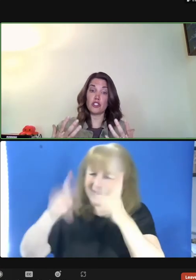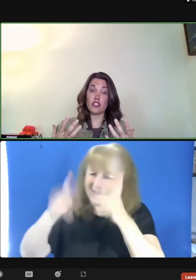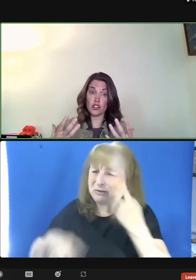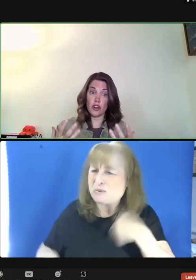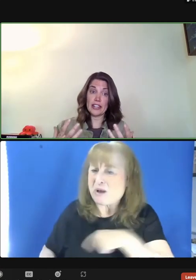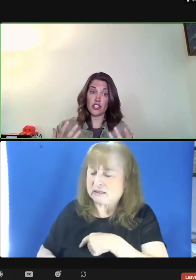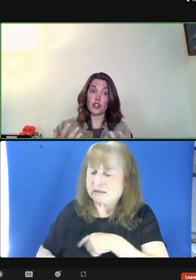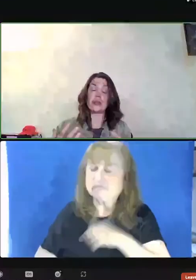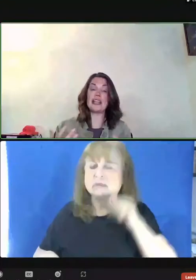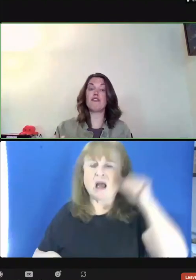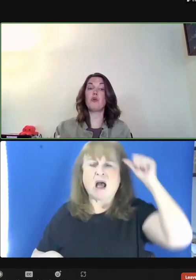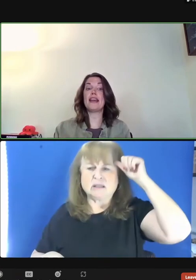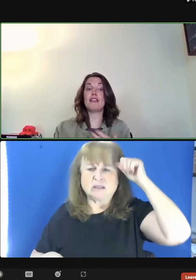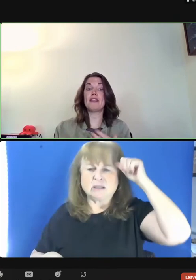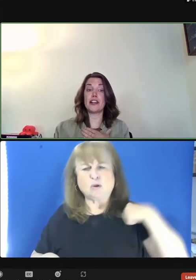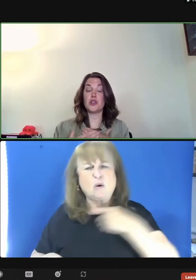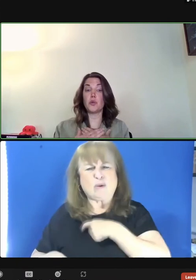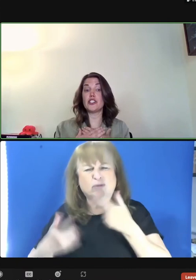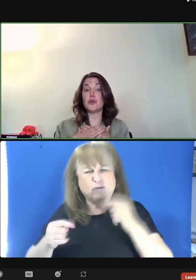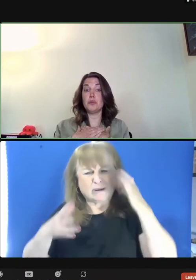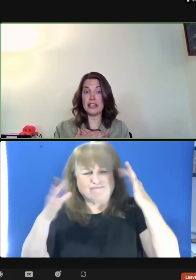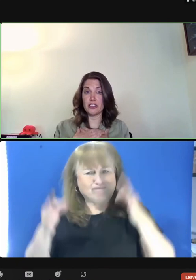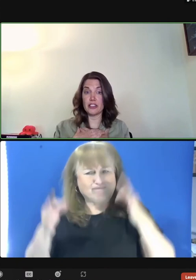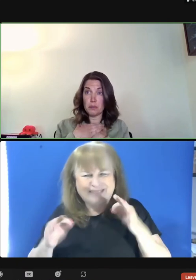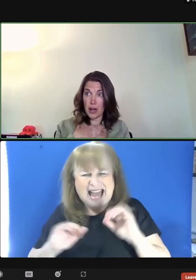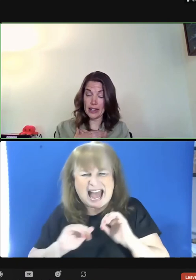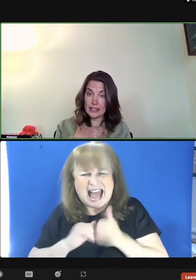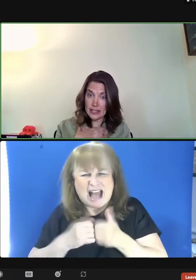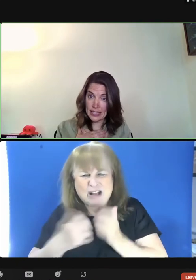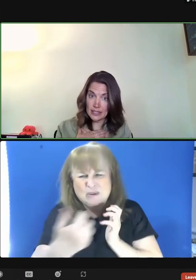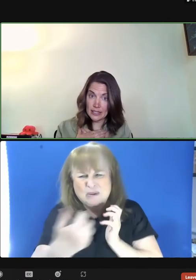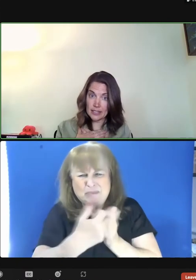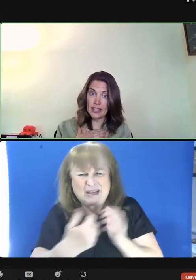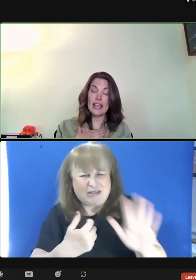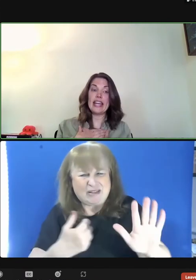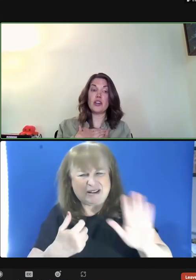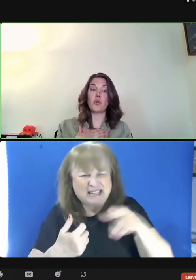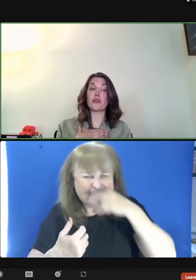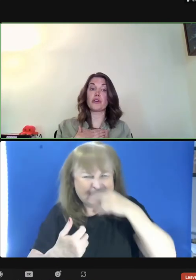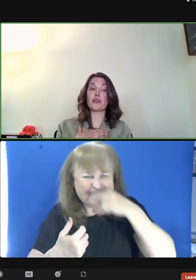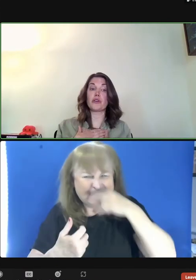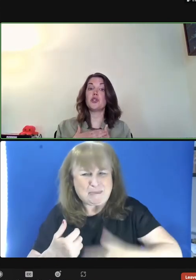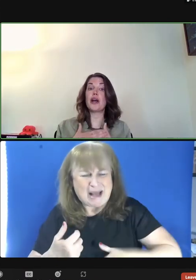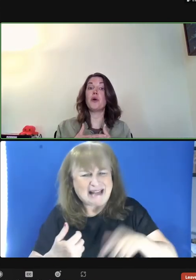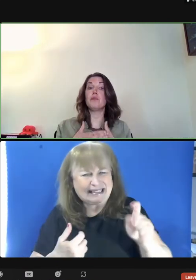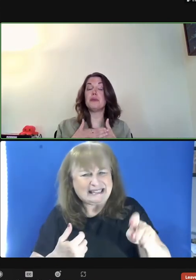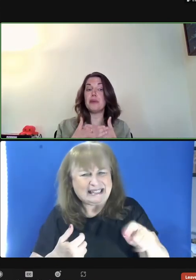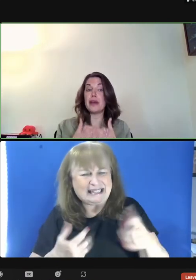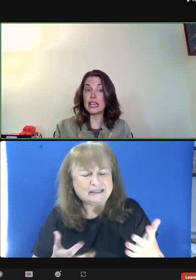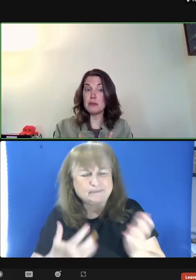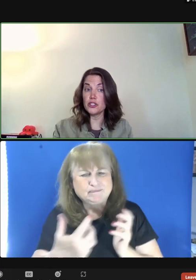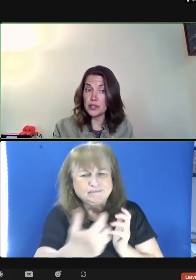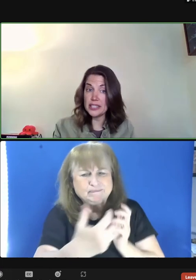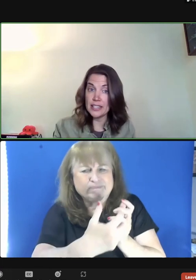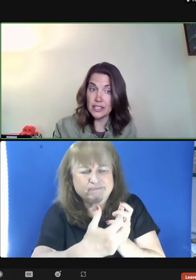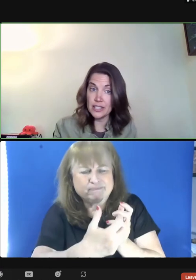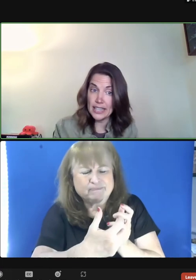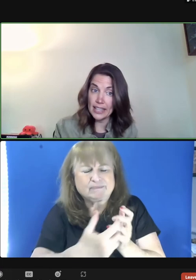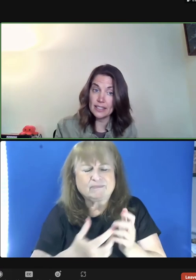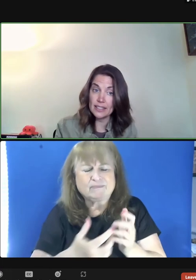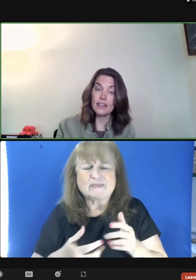as adults to try and determine if we can find a way to meet their body's needs in order for them to help be better able